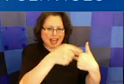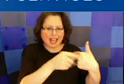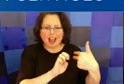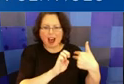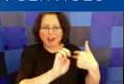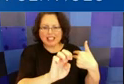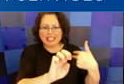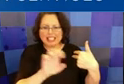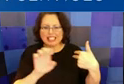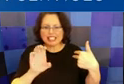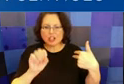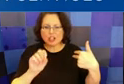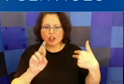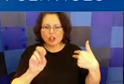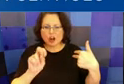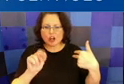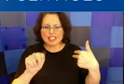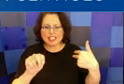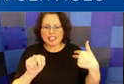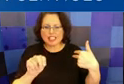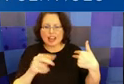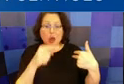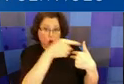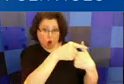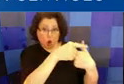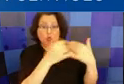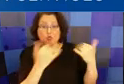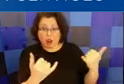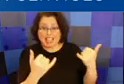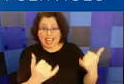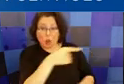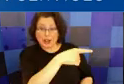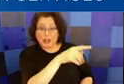the nightclubs used to be, where the apartments are now.